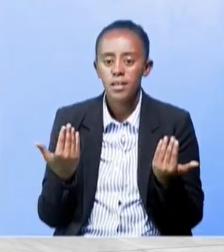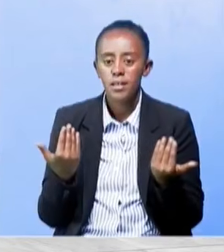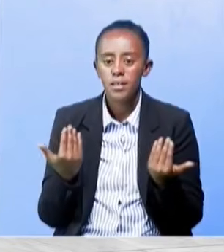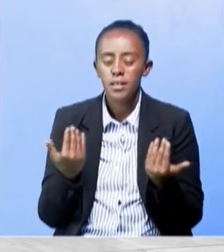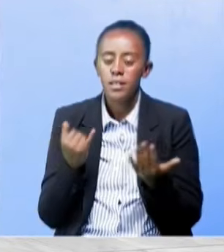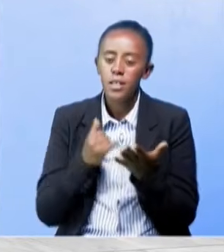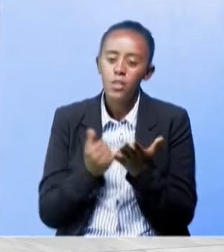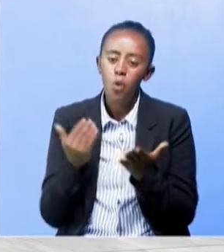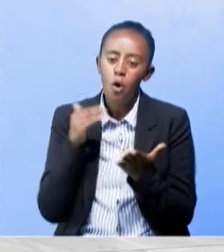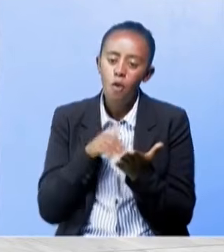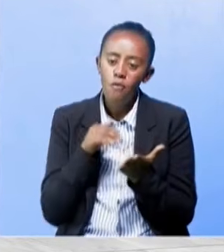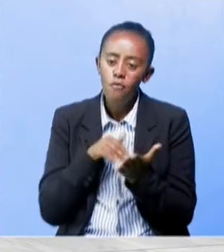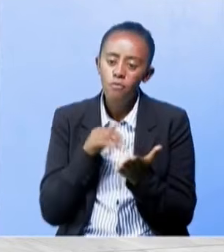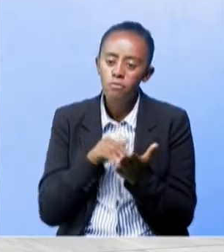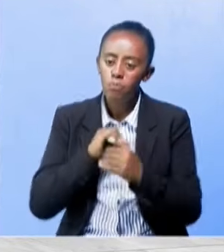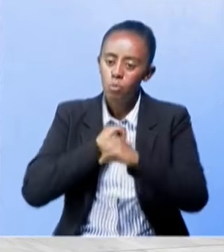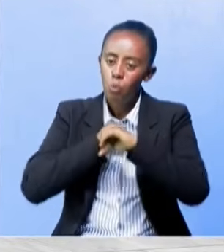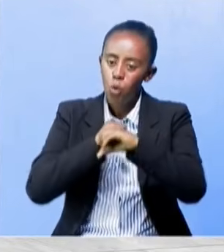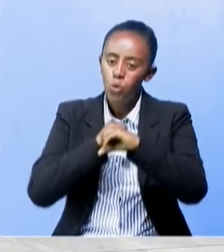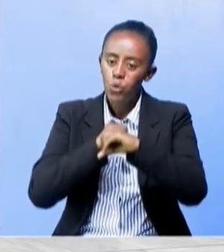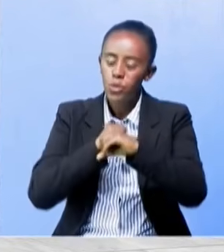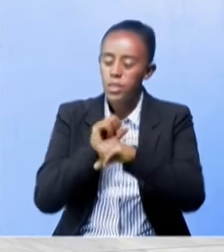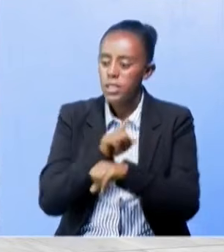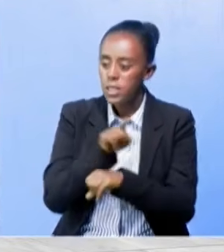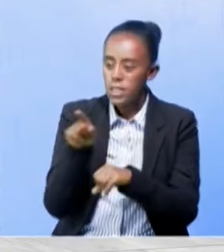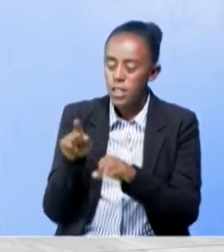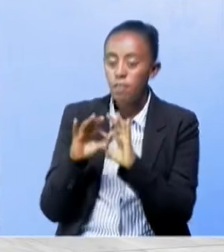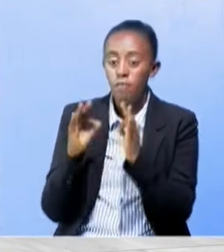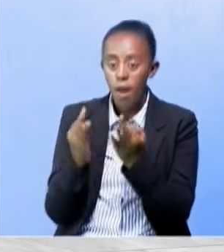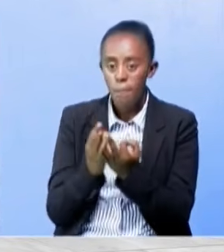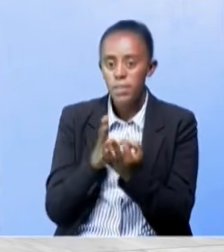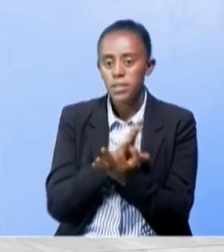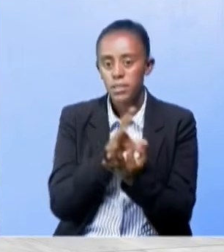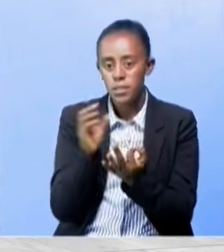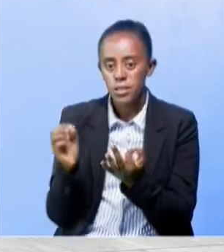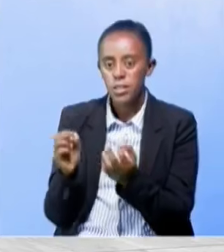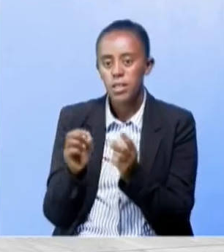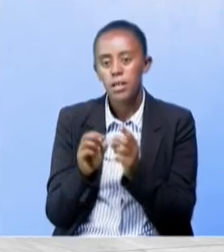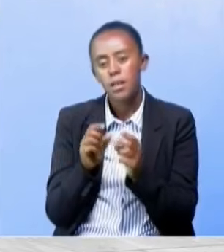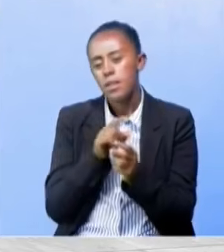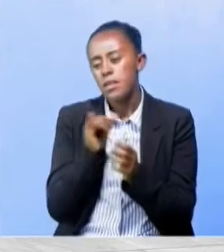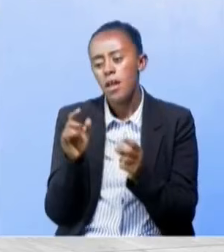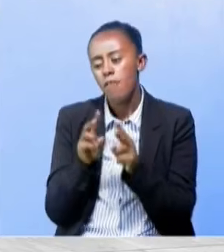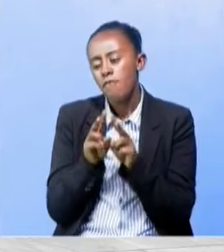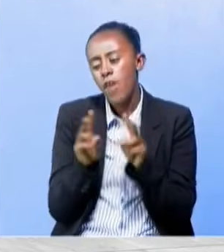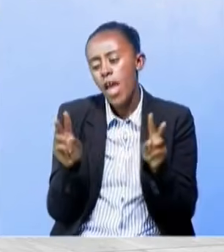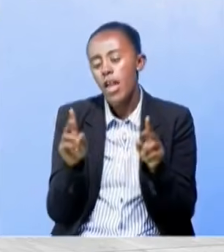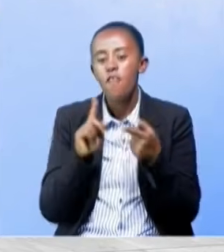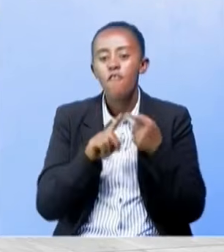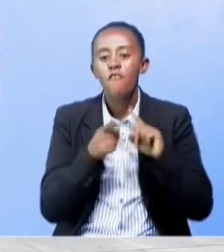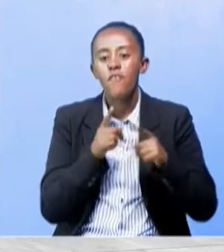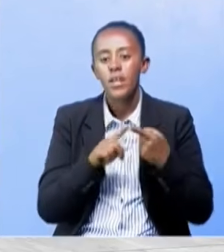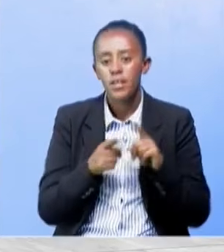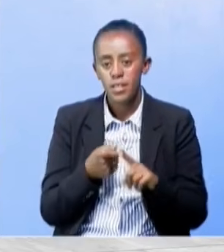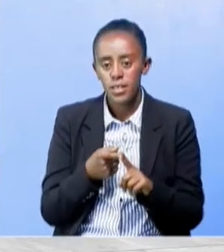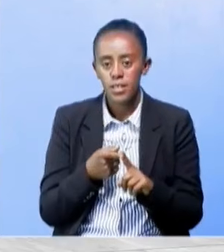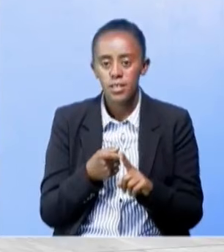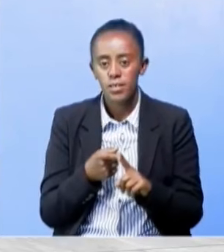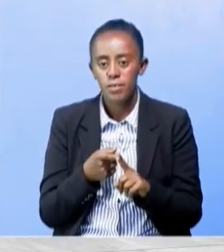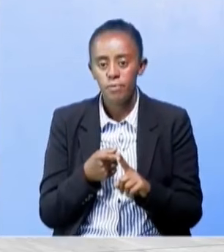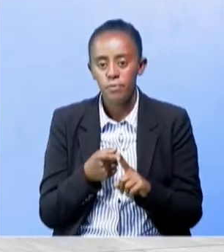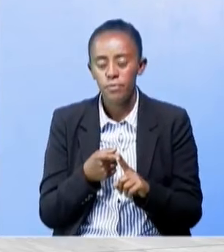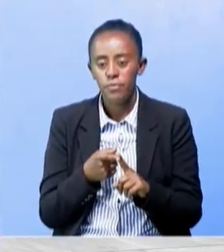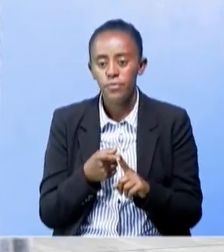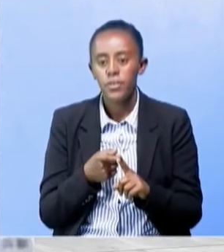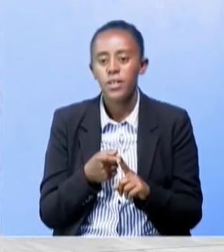It often protects their families and they are very friendly,